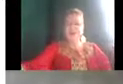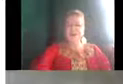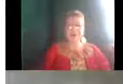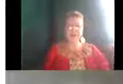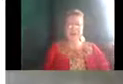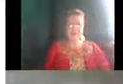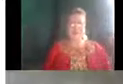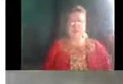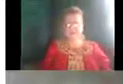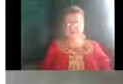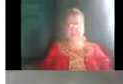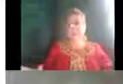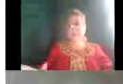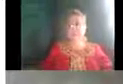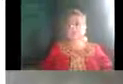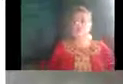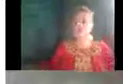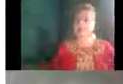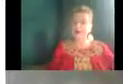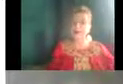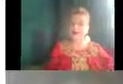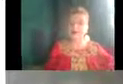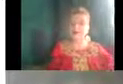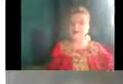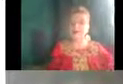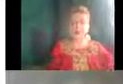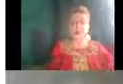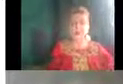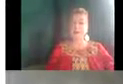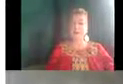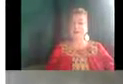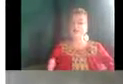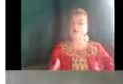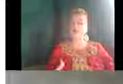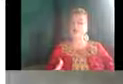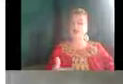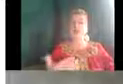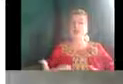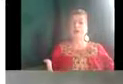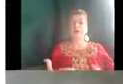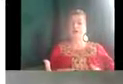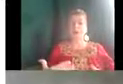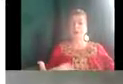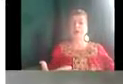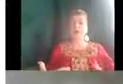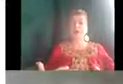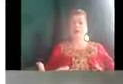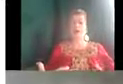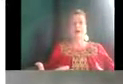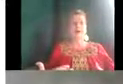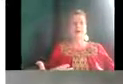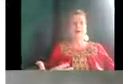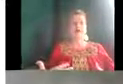-monitored alert systems these don't have a monthly fee to them so if you're working with a client